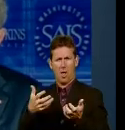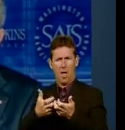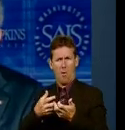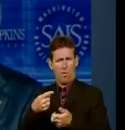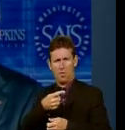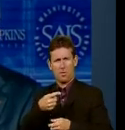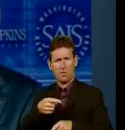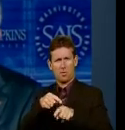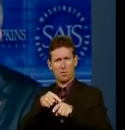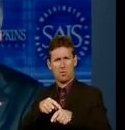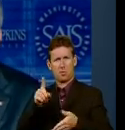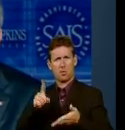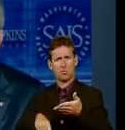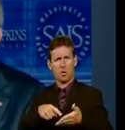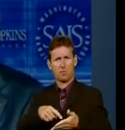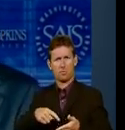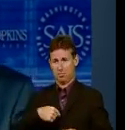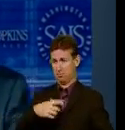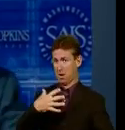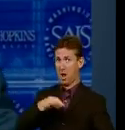Mr. I was going to ask him. Go ahead.